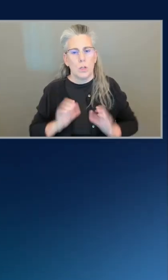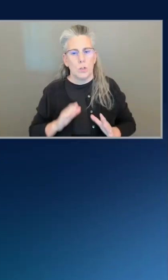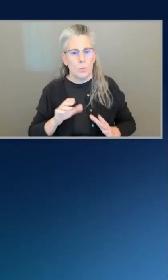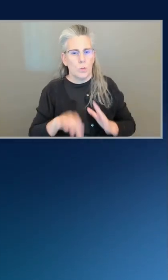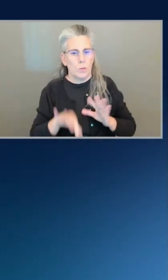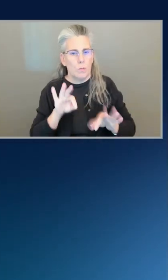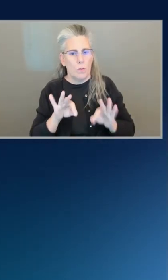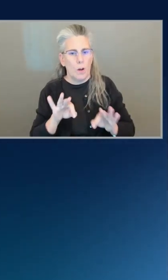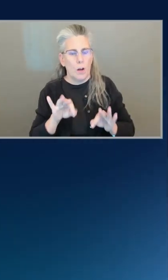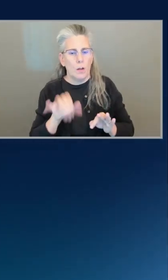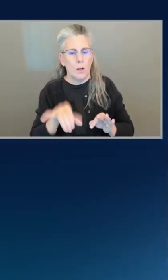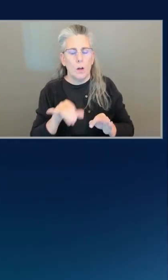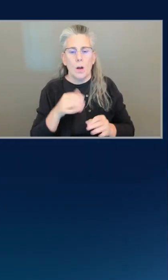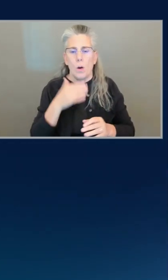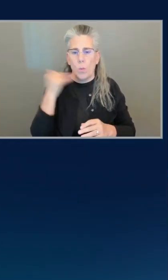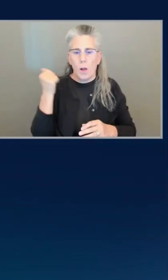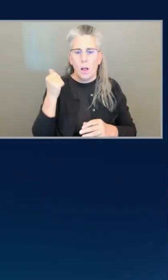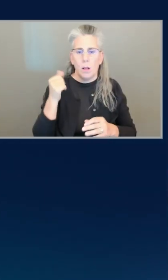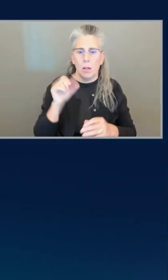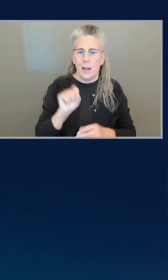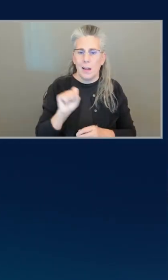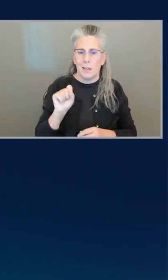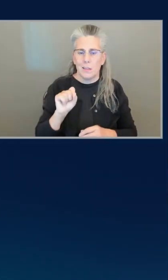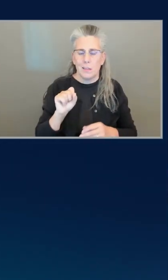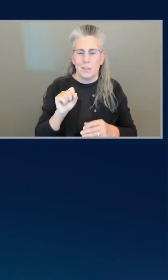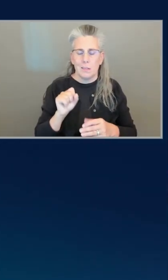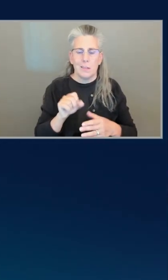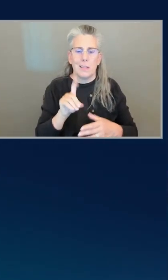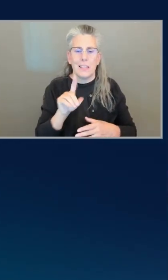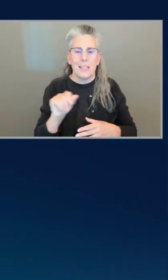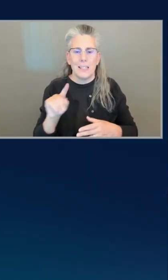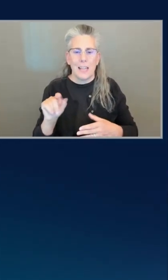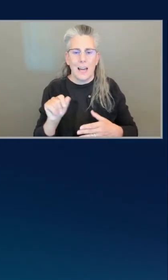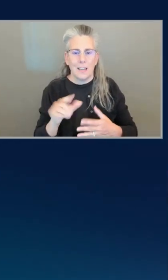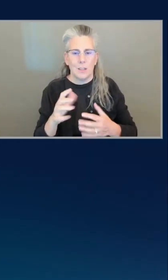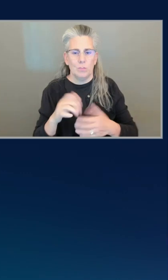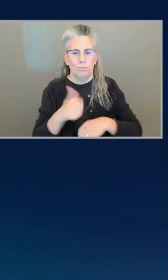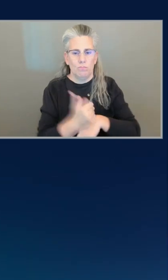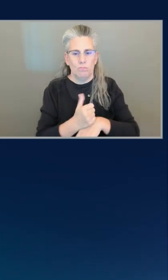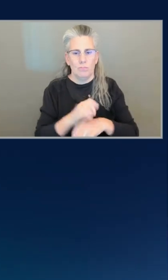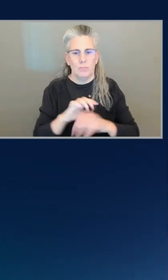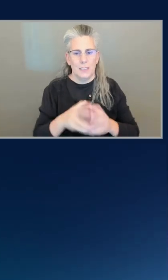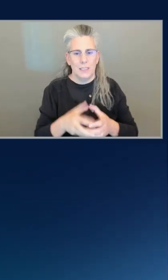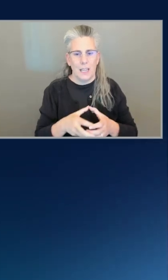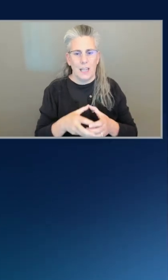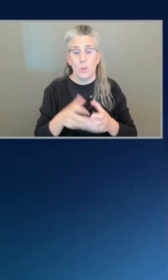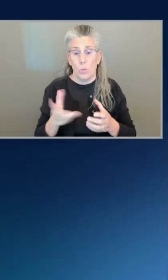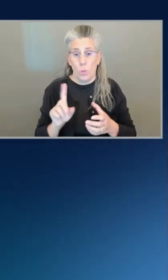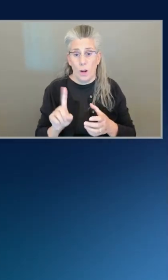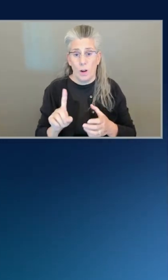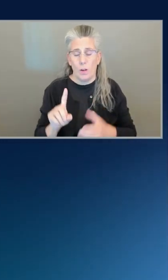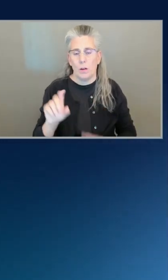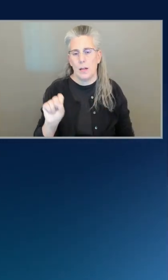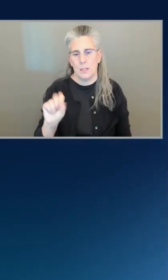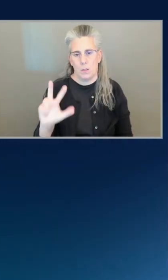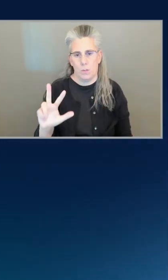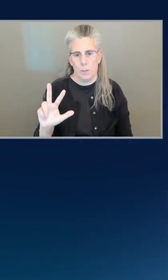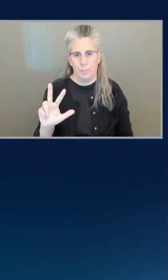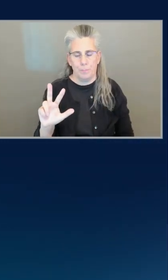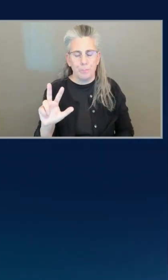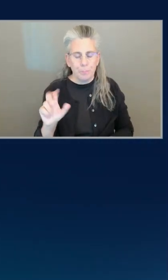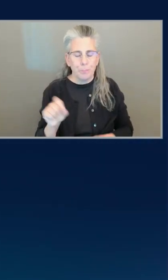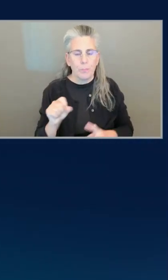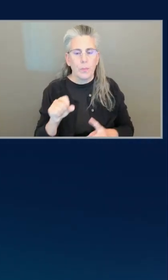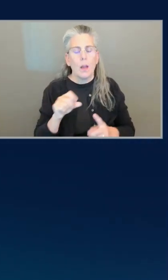on S3. Because S3 and the things that it integrates with provides the feature and functionality that you need for your data labeling,